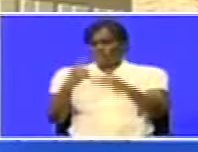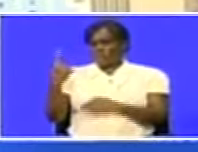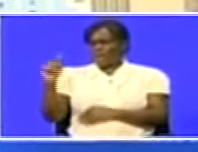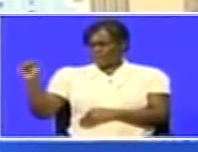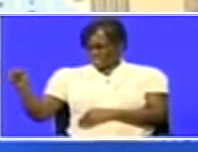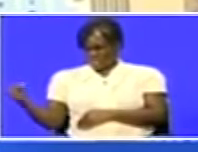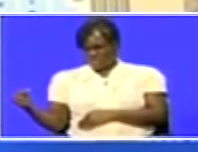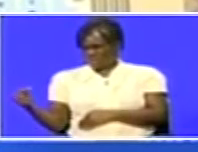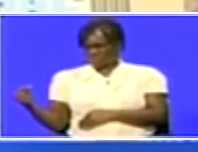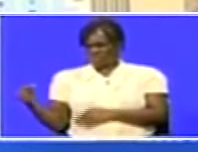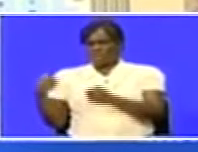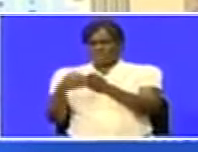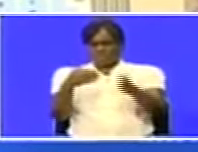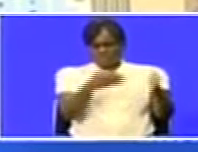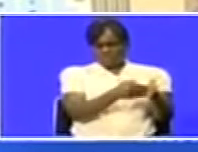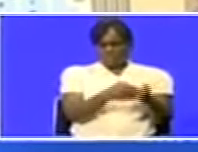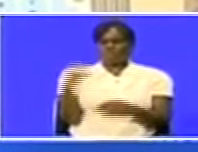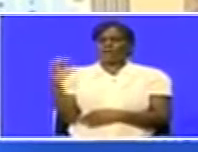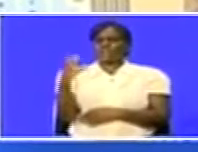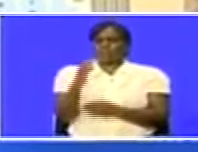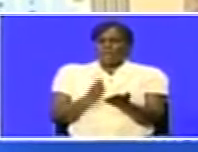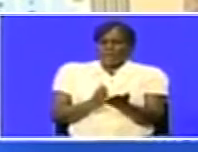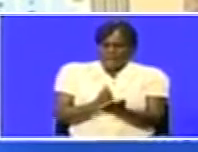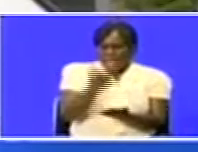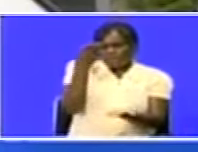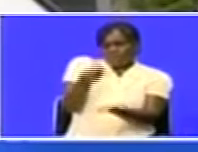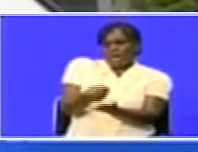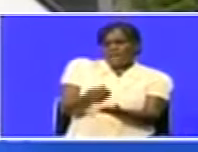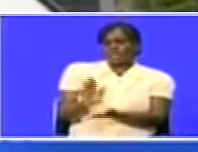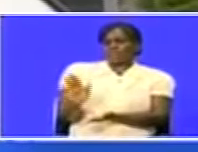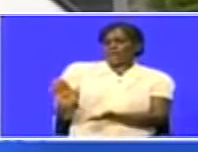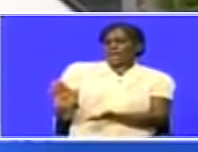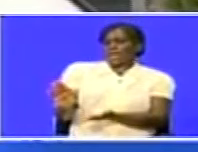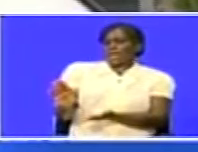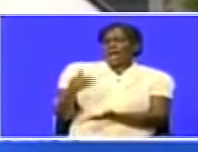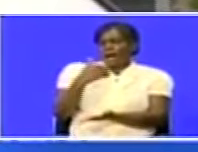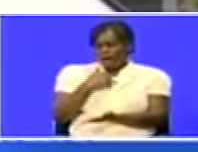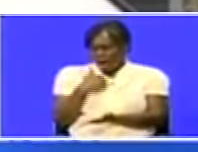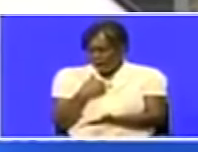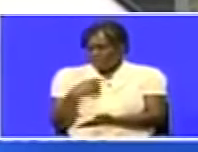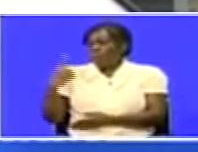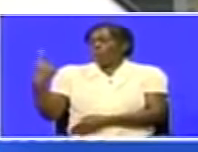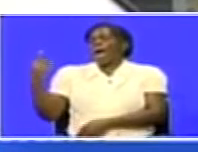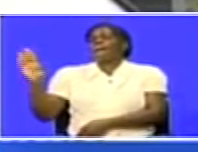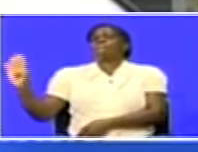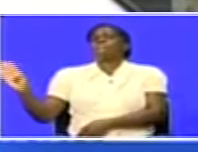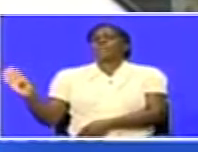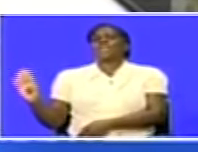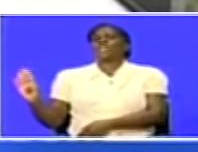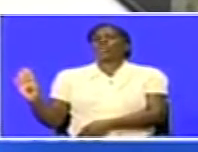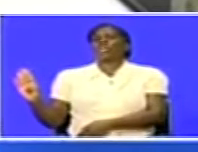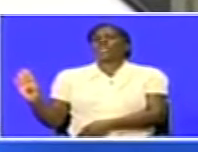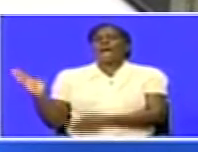1 million shillings, was denying depositors the right to their money. Ashok has at least 1 billion